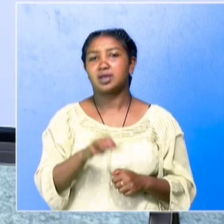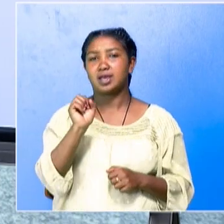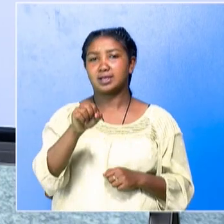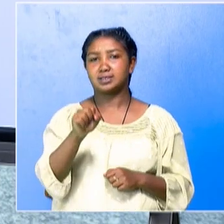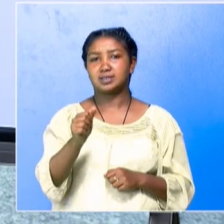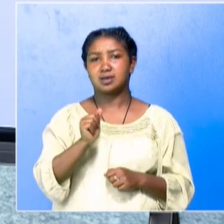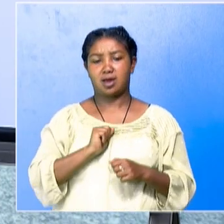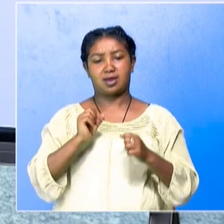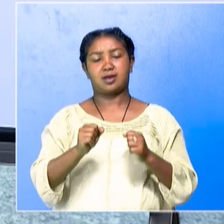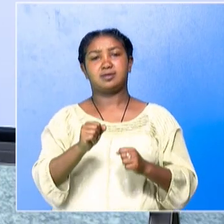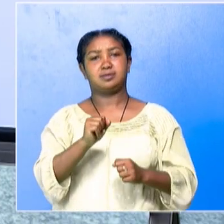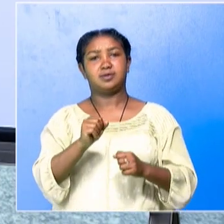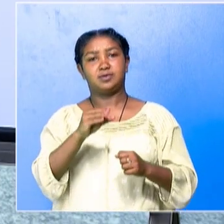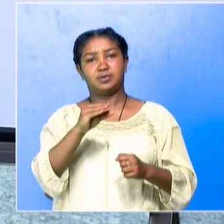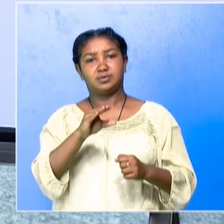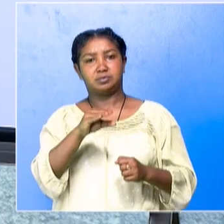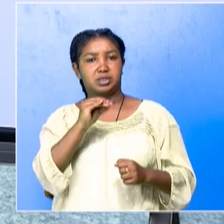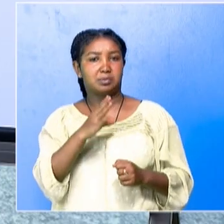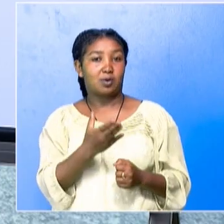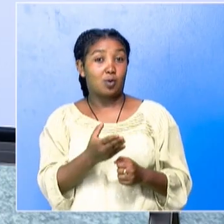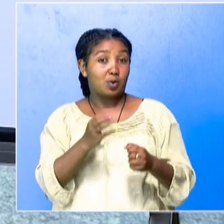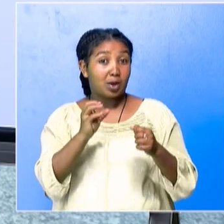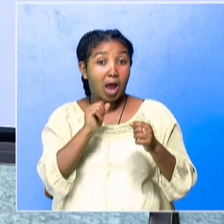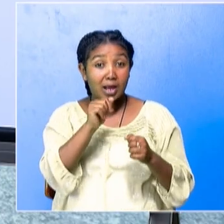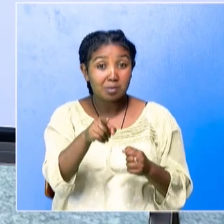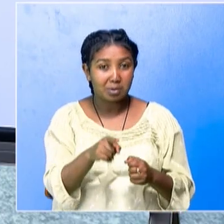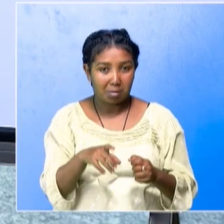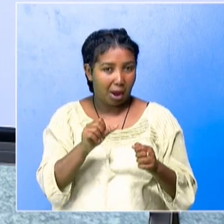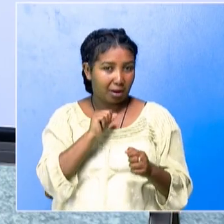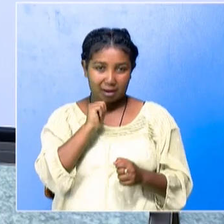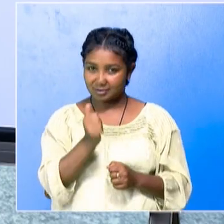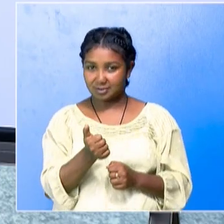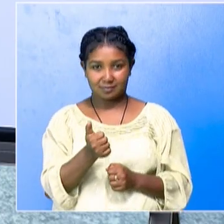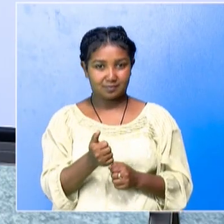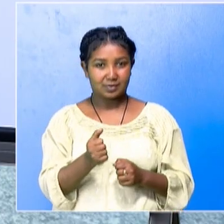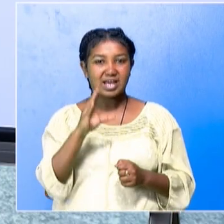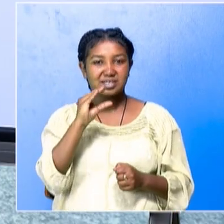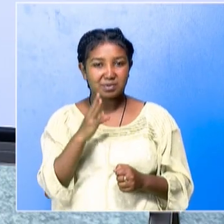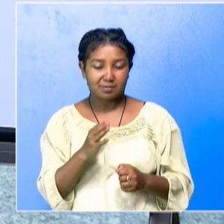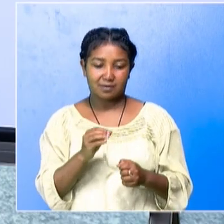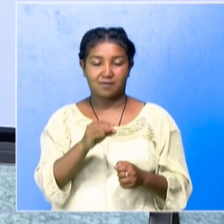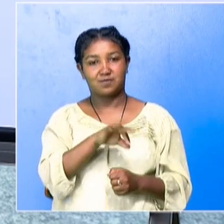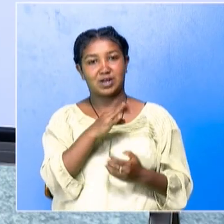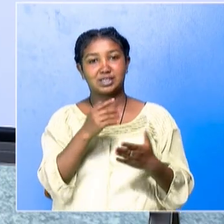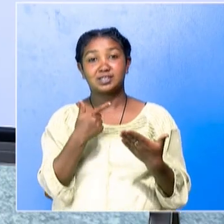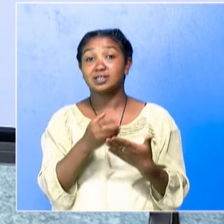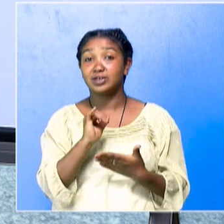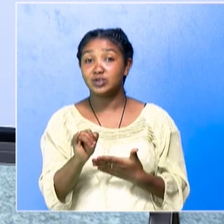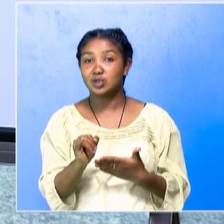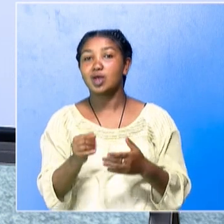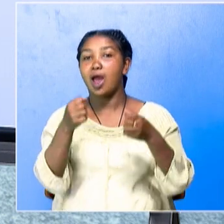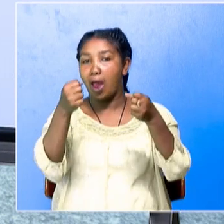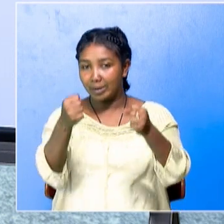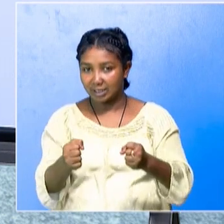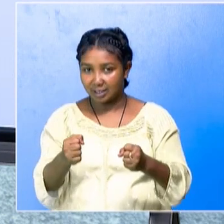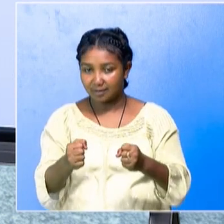Yes, I can speak French. Maybe you can't. No, I can't speak French. This is